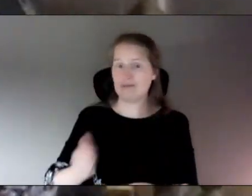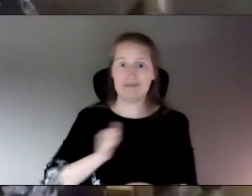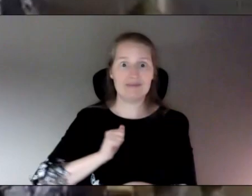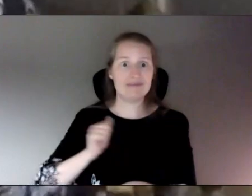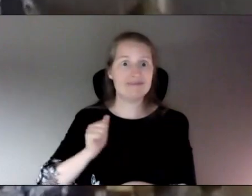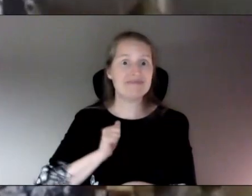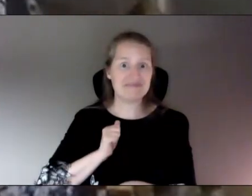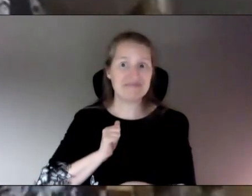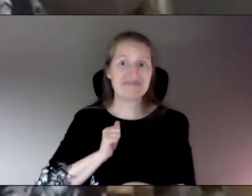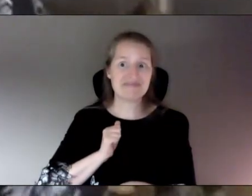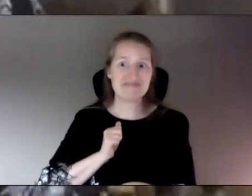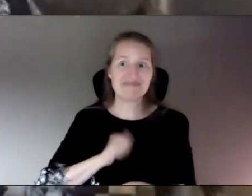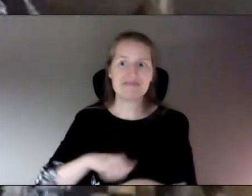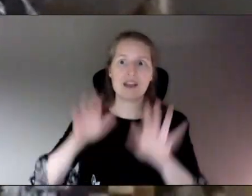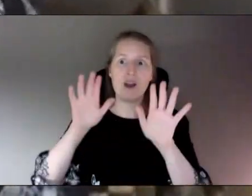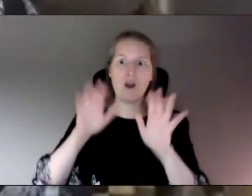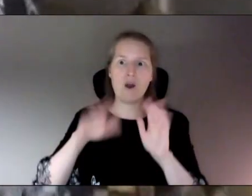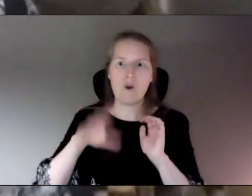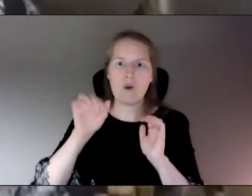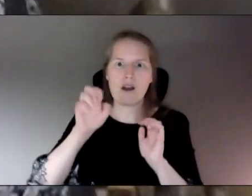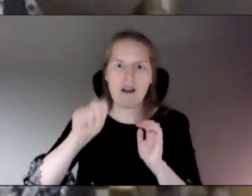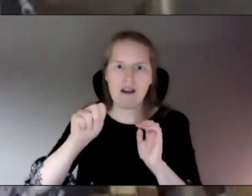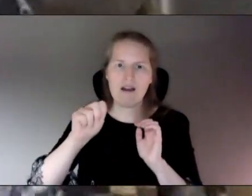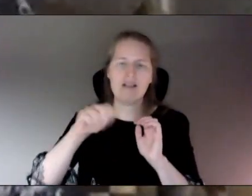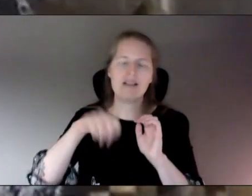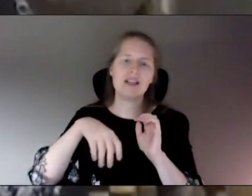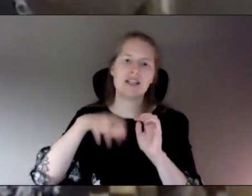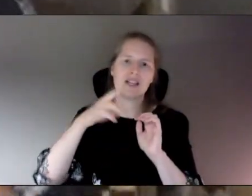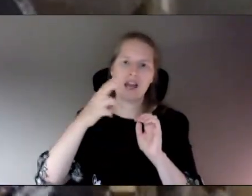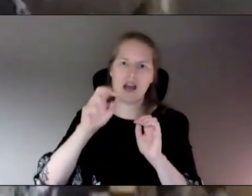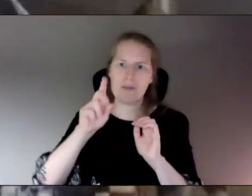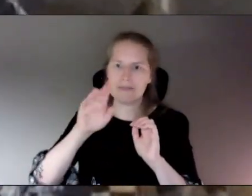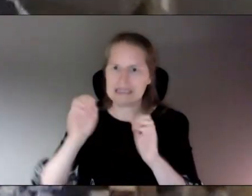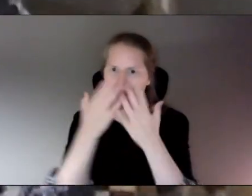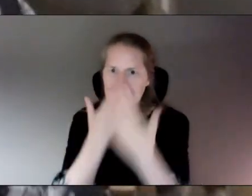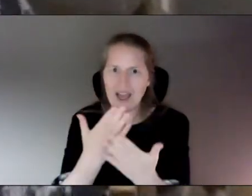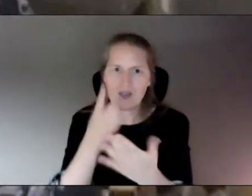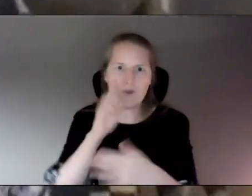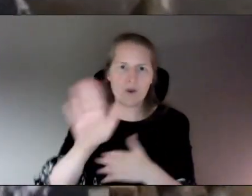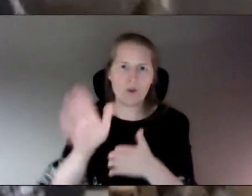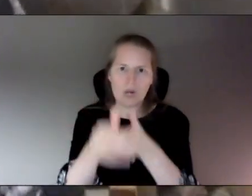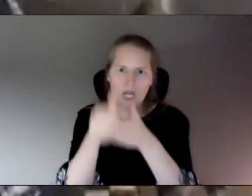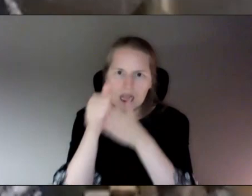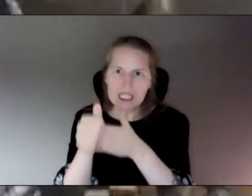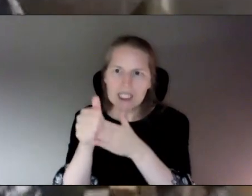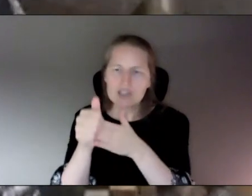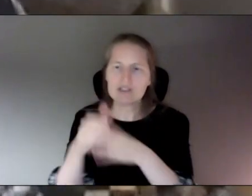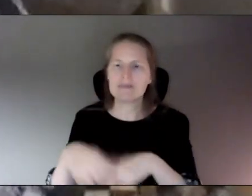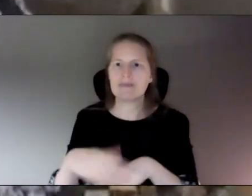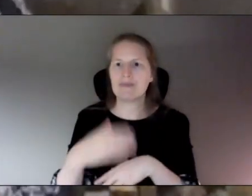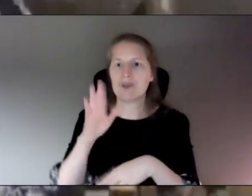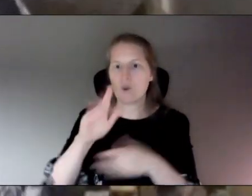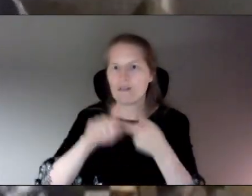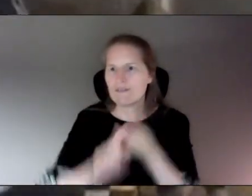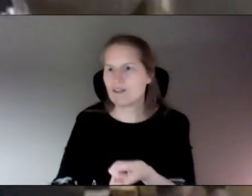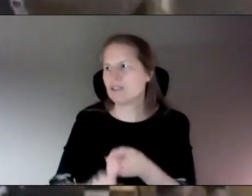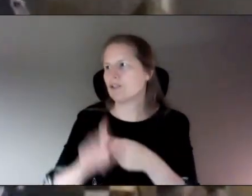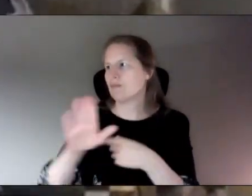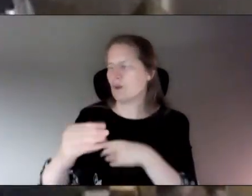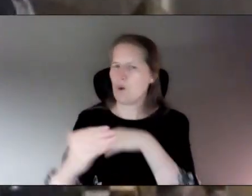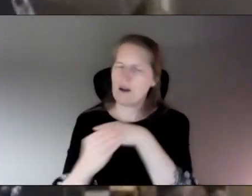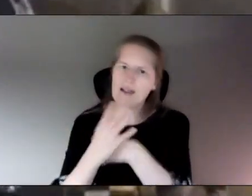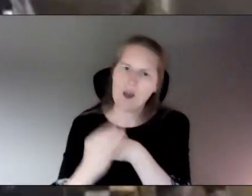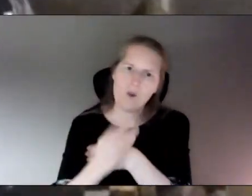Colin Hovde, oh God, thank you. Thank you for your leadership. Thank you for your friendship, your counsel. Thank